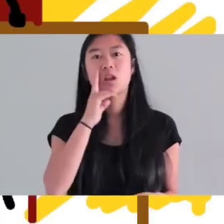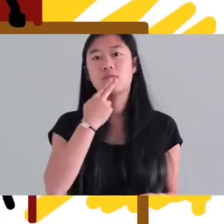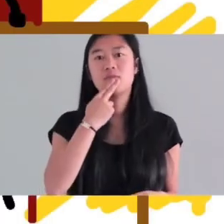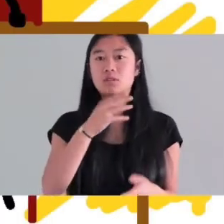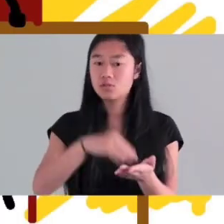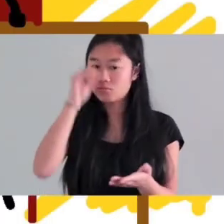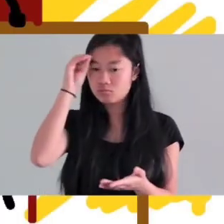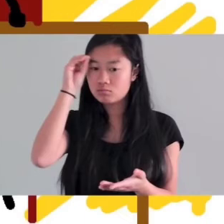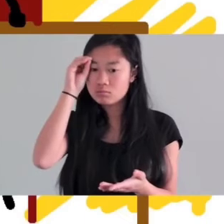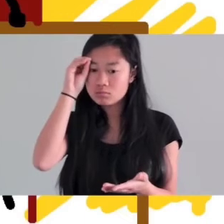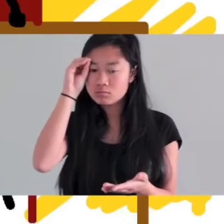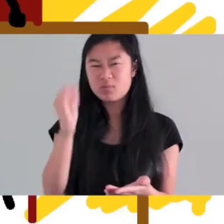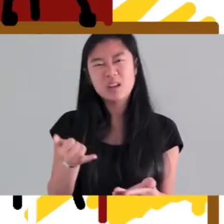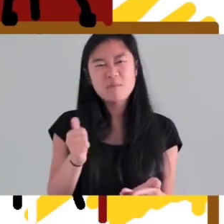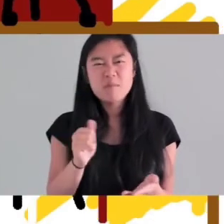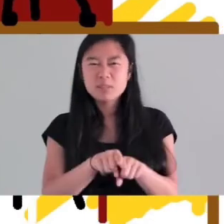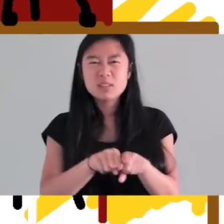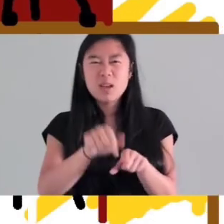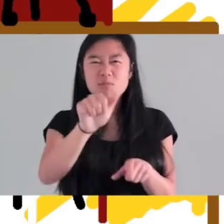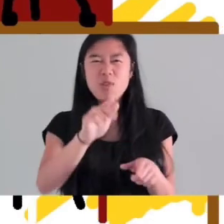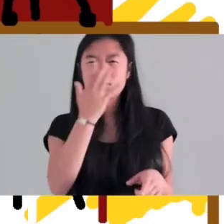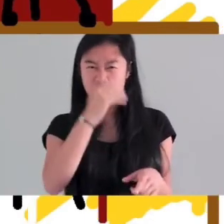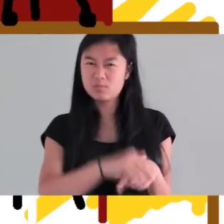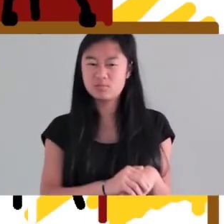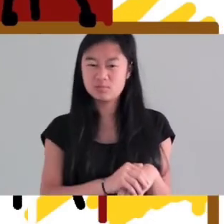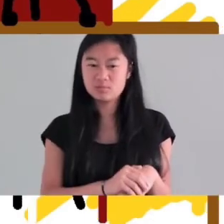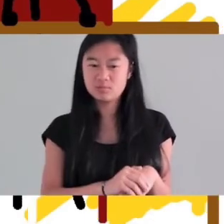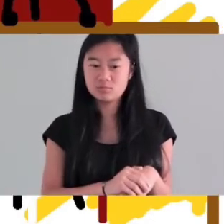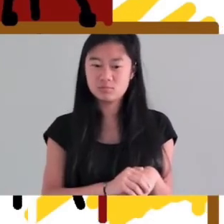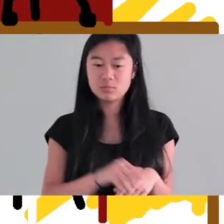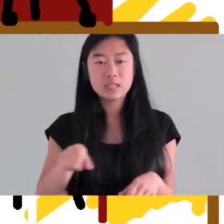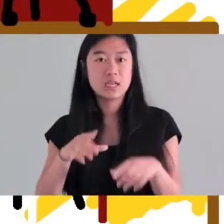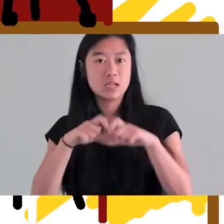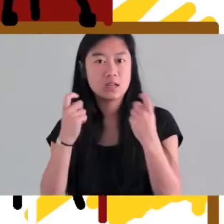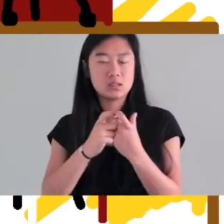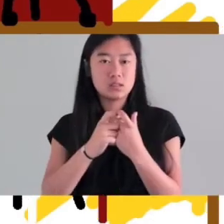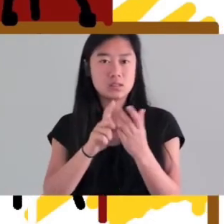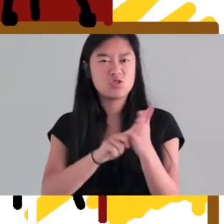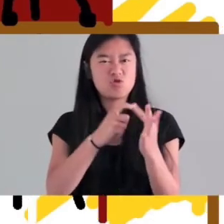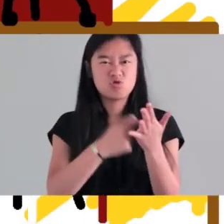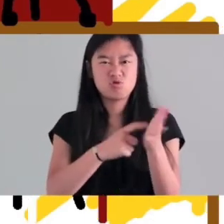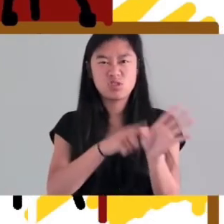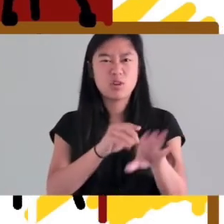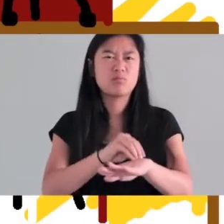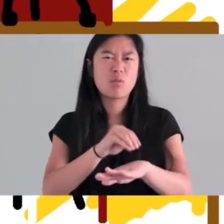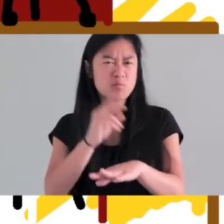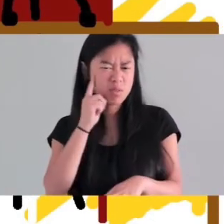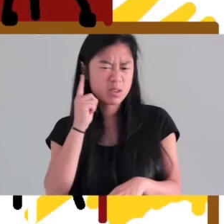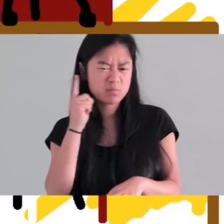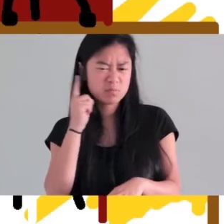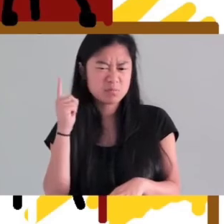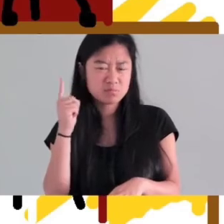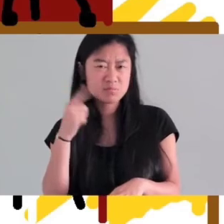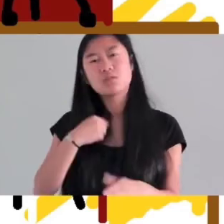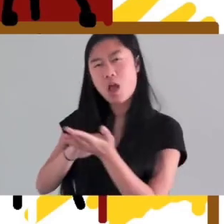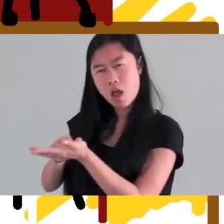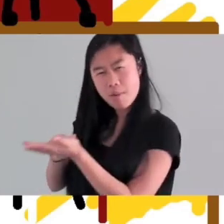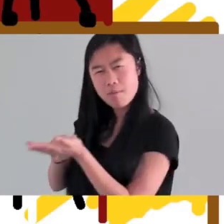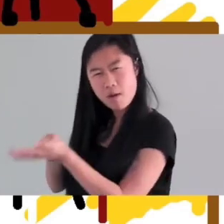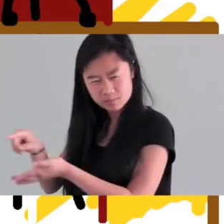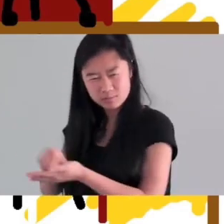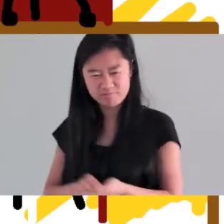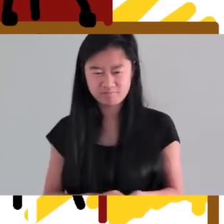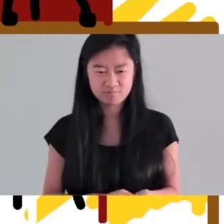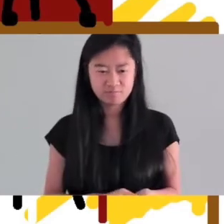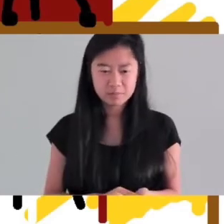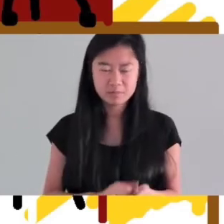trouble hearing in class, so I try and help make things easier for him. If Jerry isn't looking